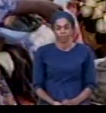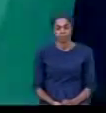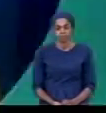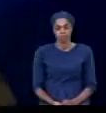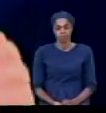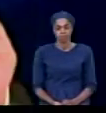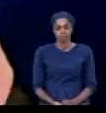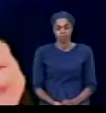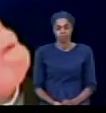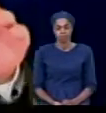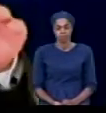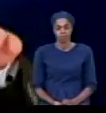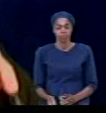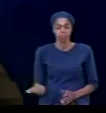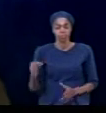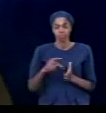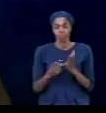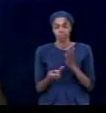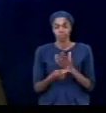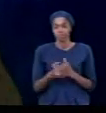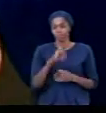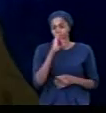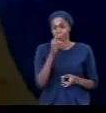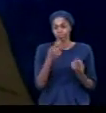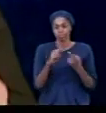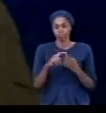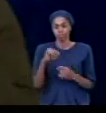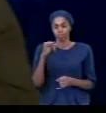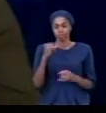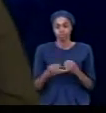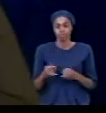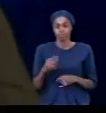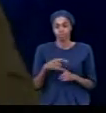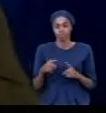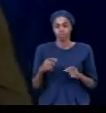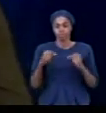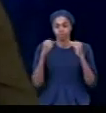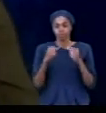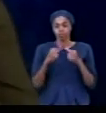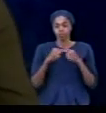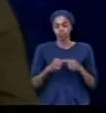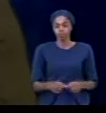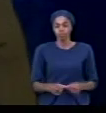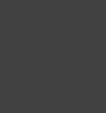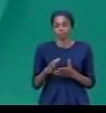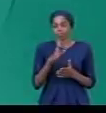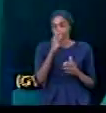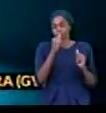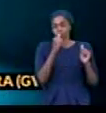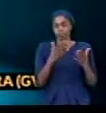The crusade may be coming to an end, but the power and breakthrough are bound to lean.